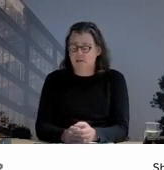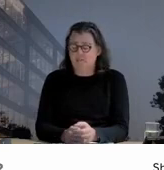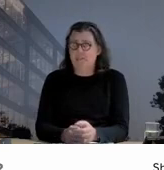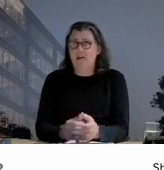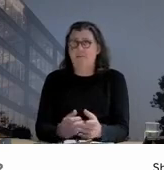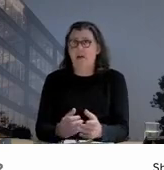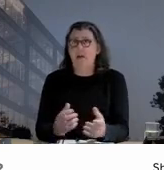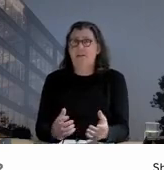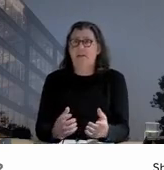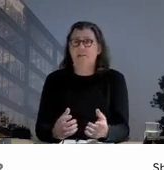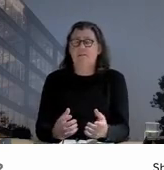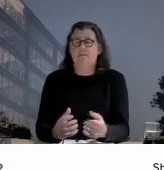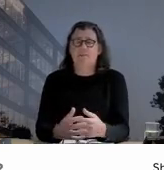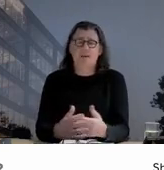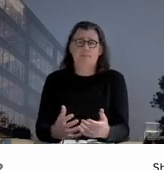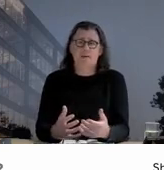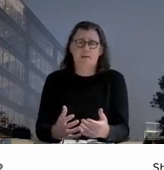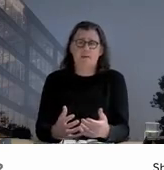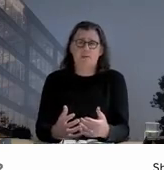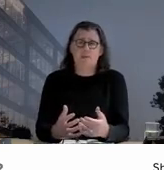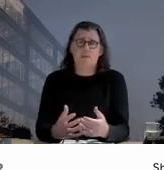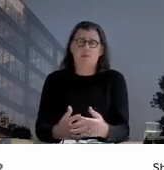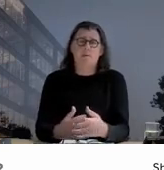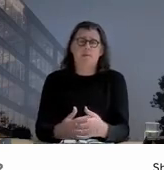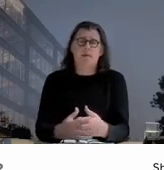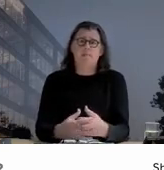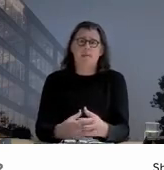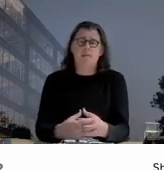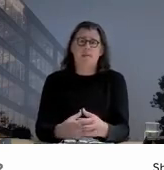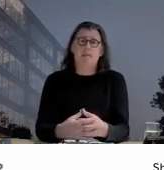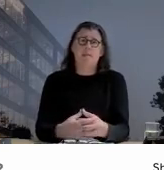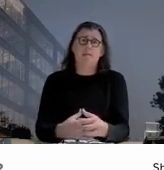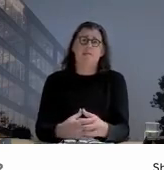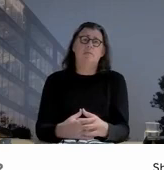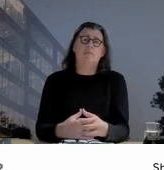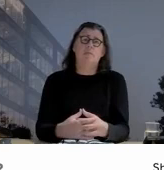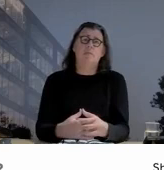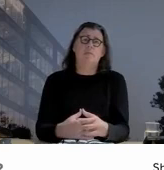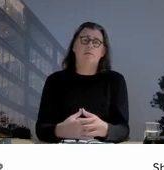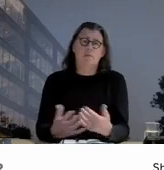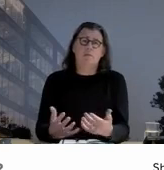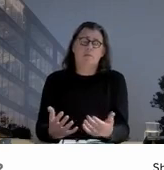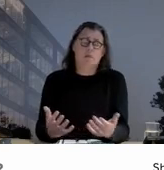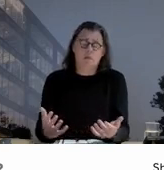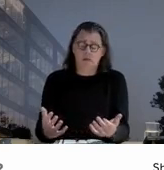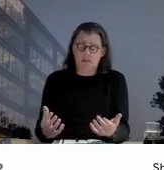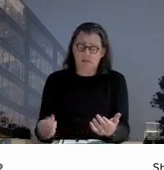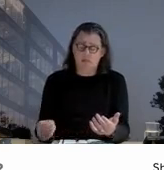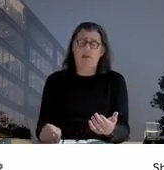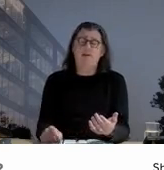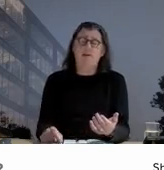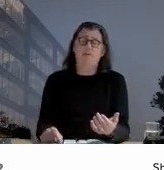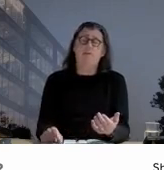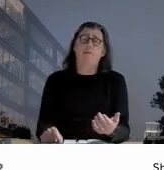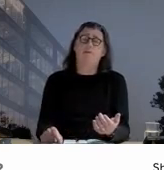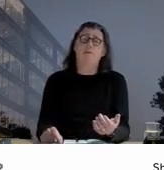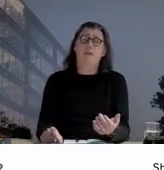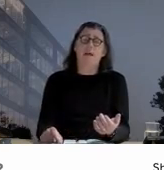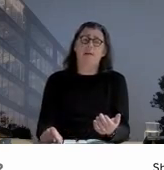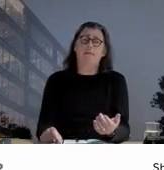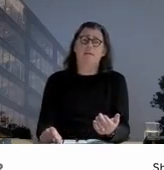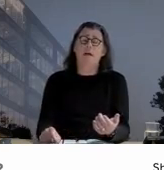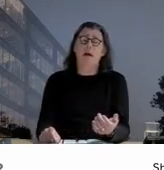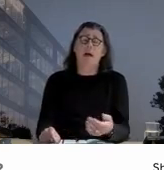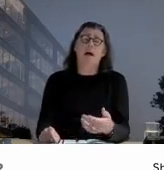are critical. Now, for architects, the vast majority of us, what that means is the projects that we have on our drawing